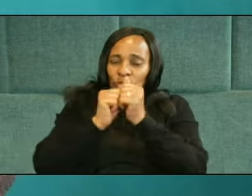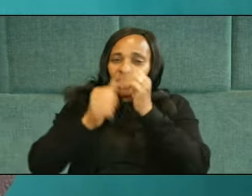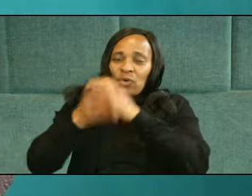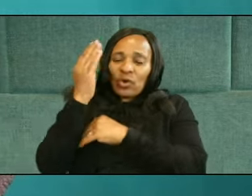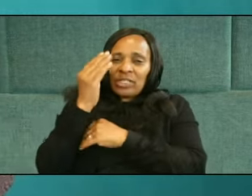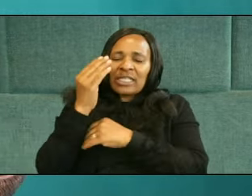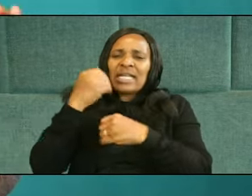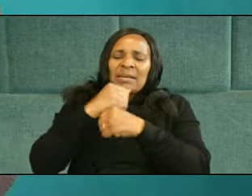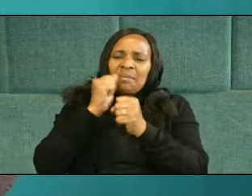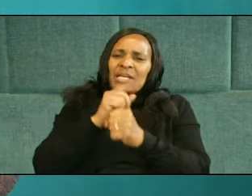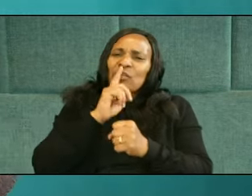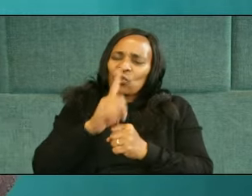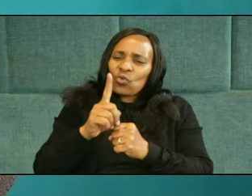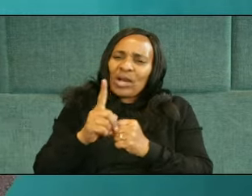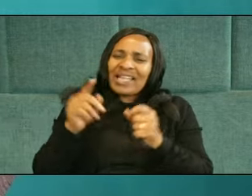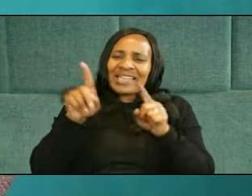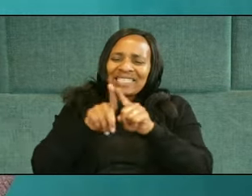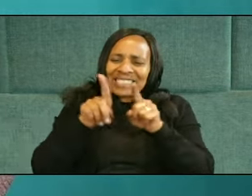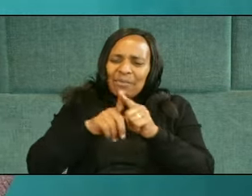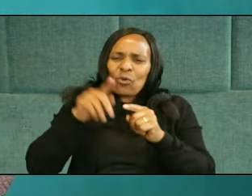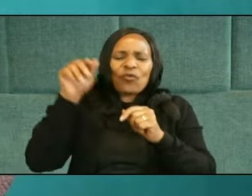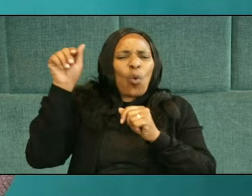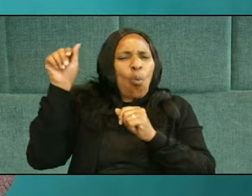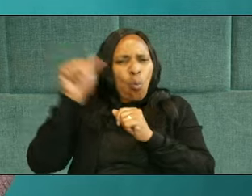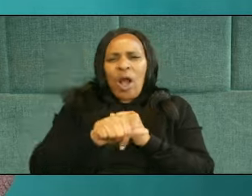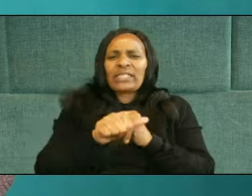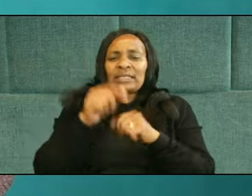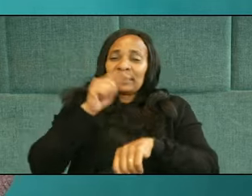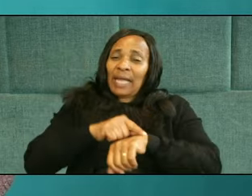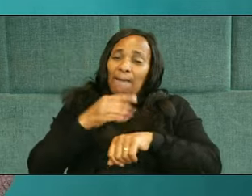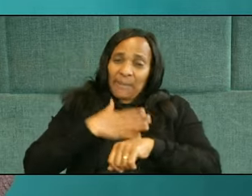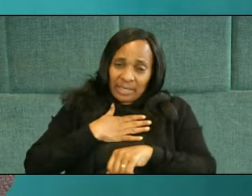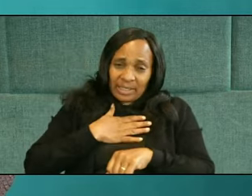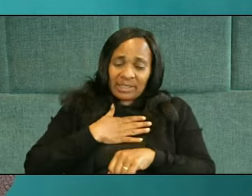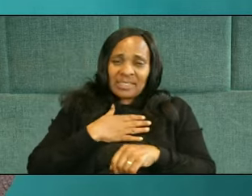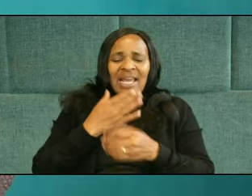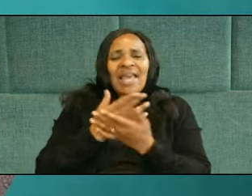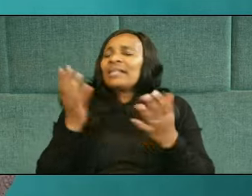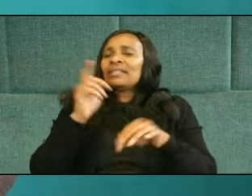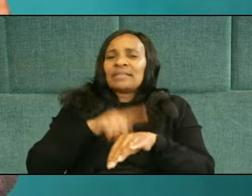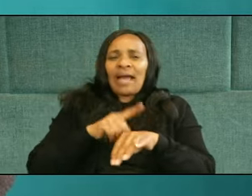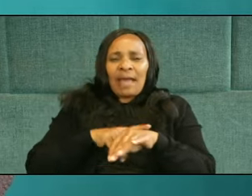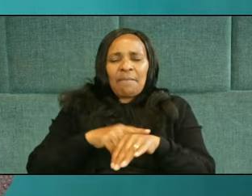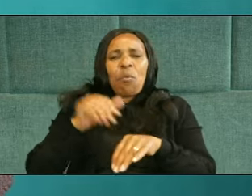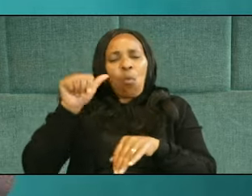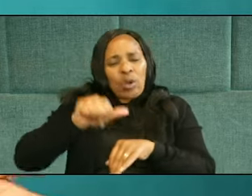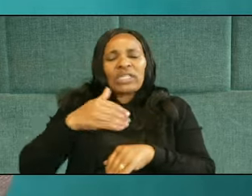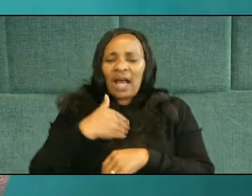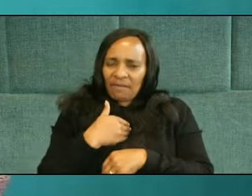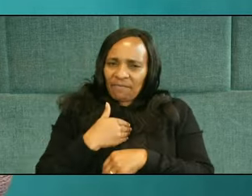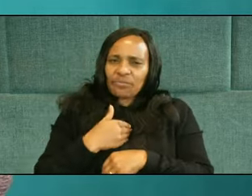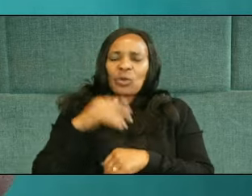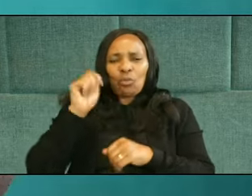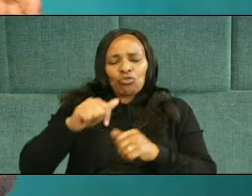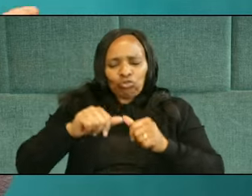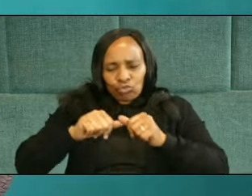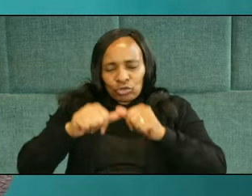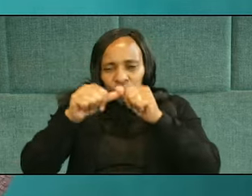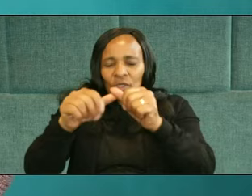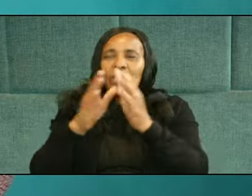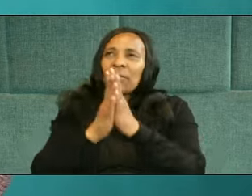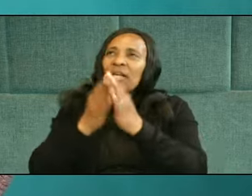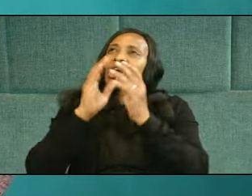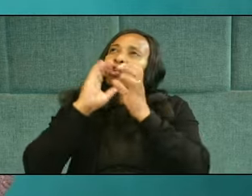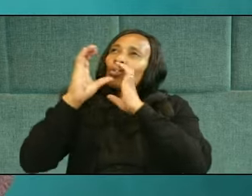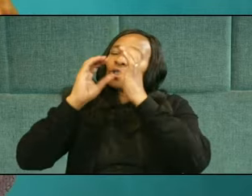made sure that even in the worst of my time, whatever time it is, the worst I am, I will still pray to God, I'll still talk to